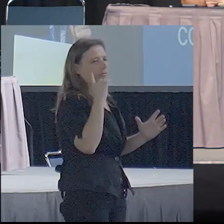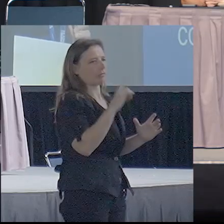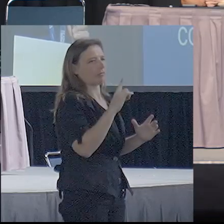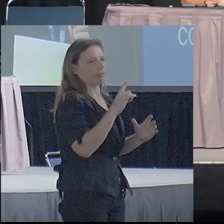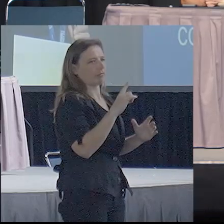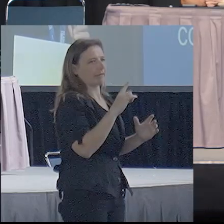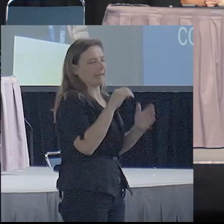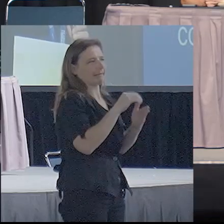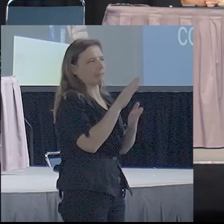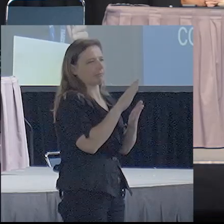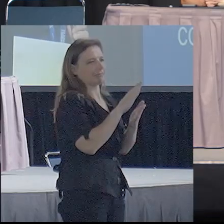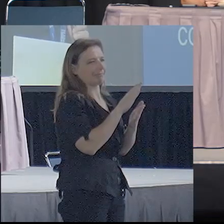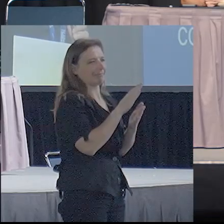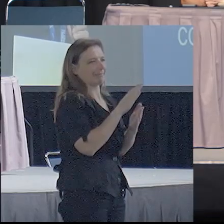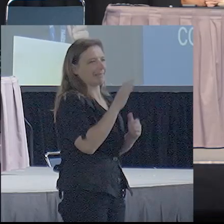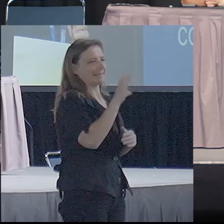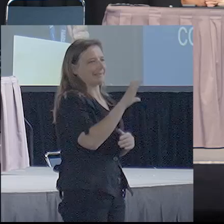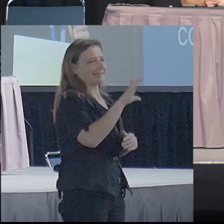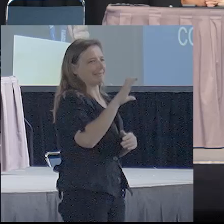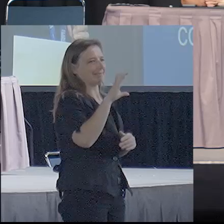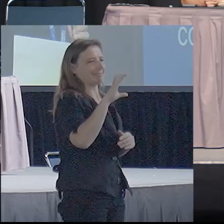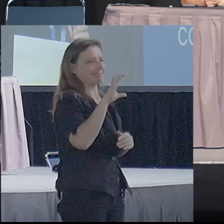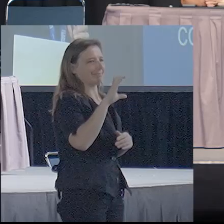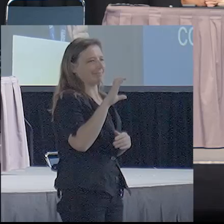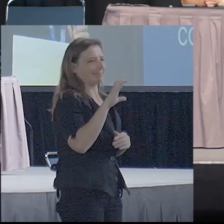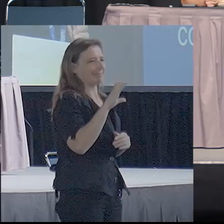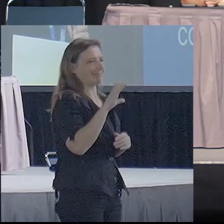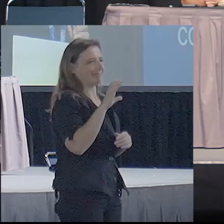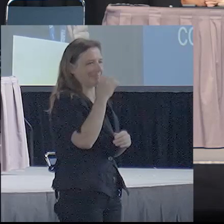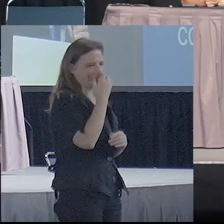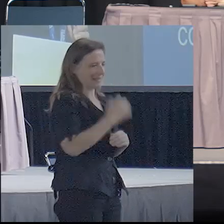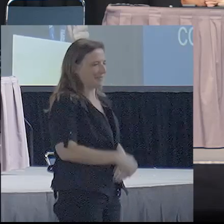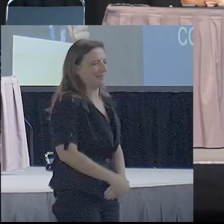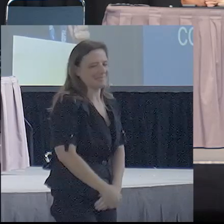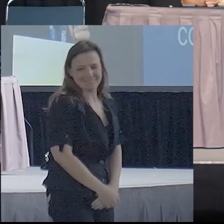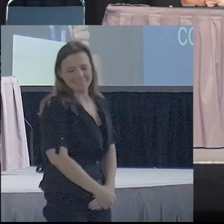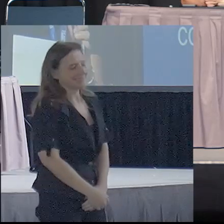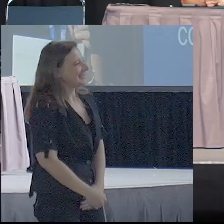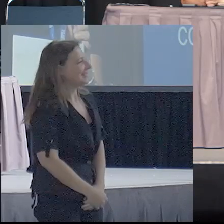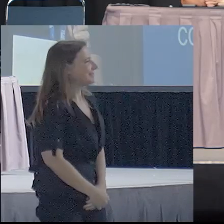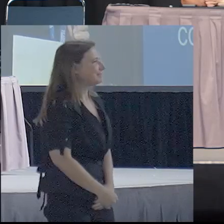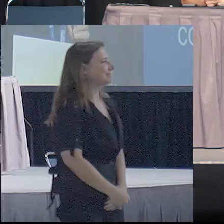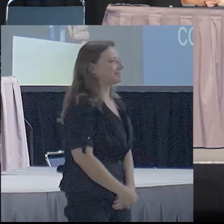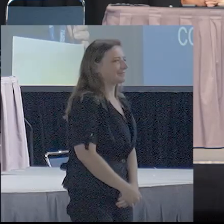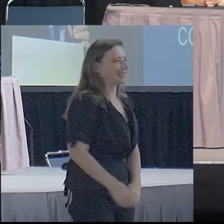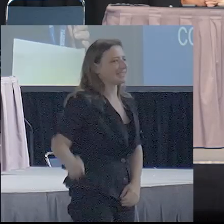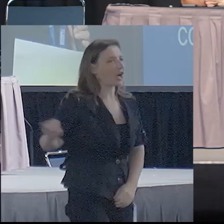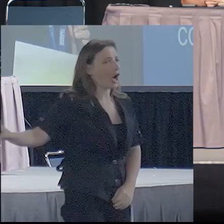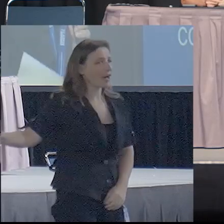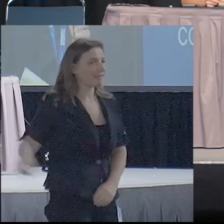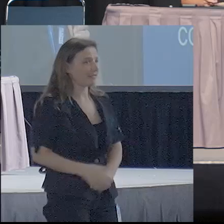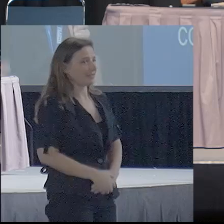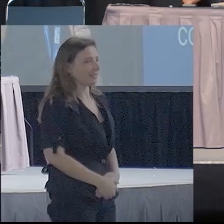Baylor College of Med. Lex directs the Independent Living Research Utilization Program at TIER Memorial Hermann Hospital in